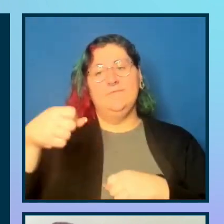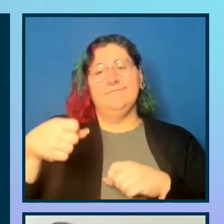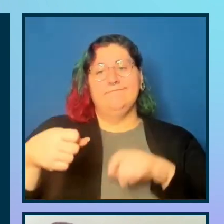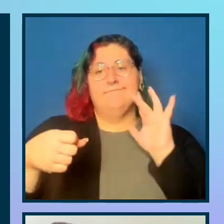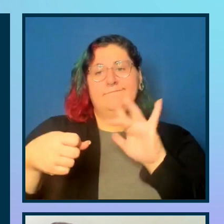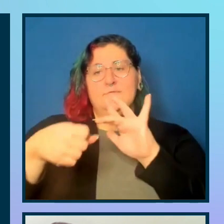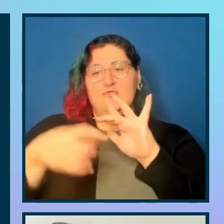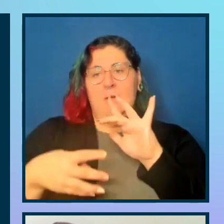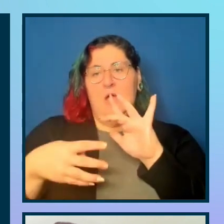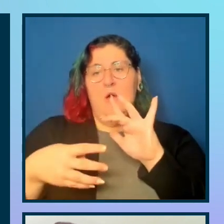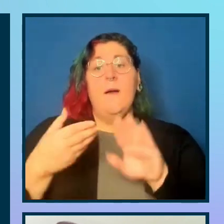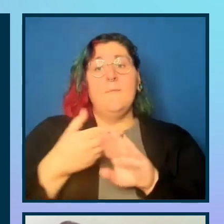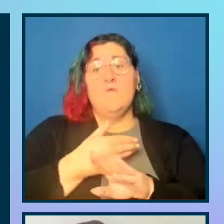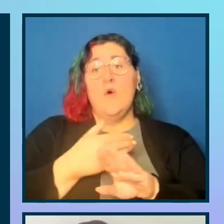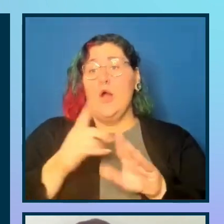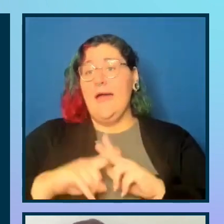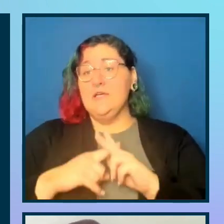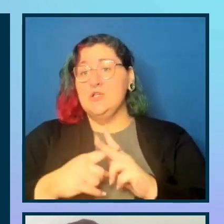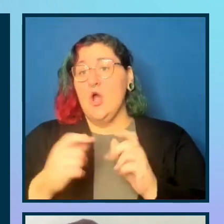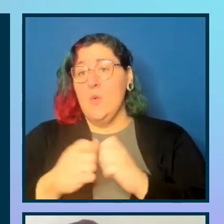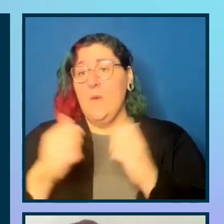topic, I will field for any questions.